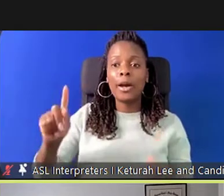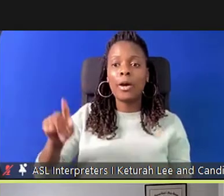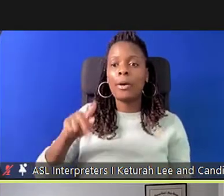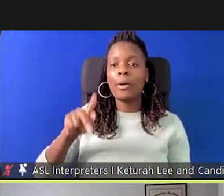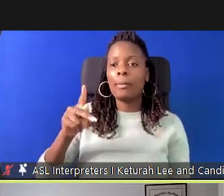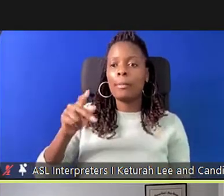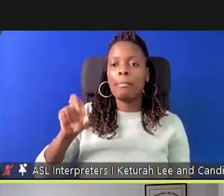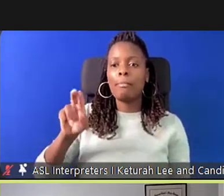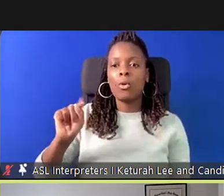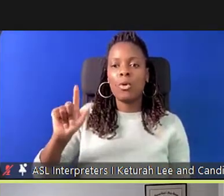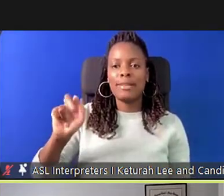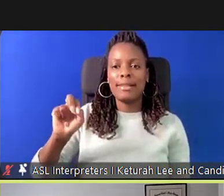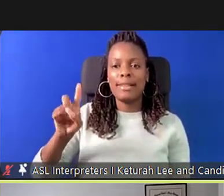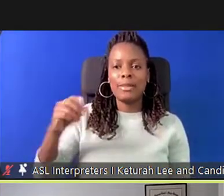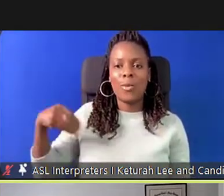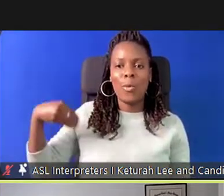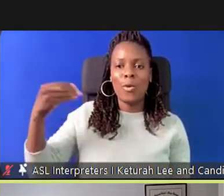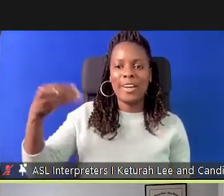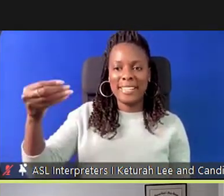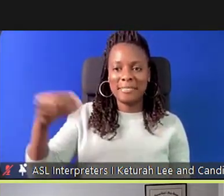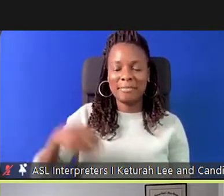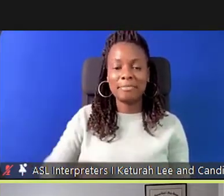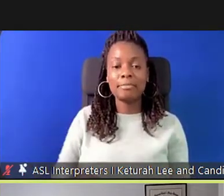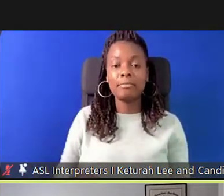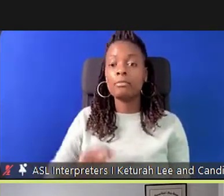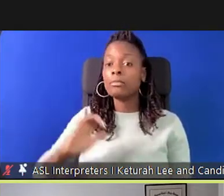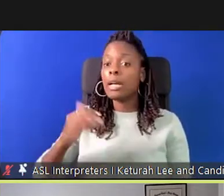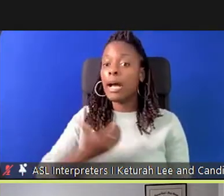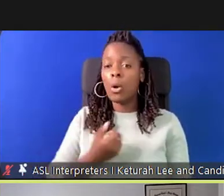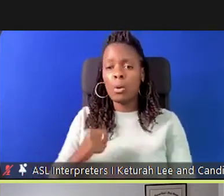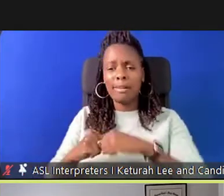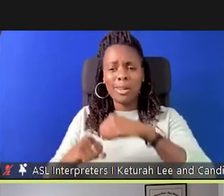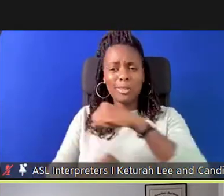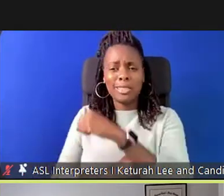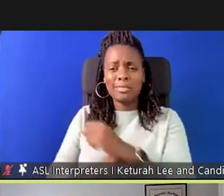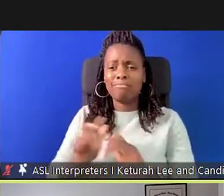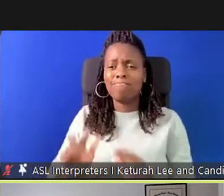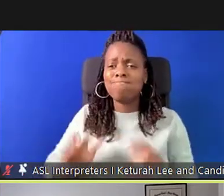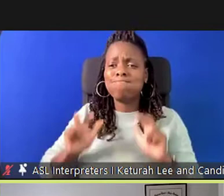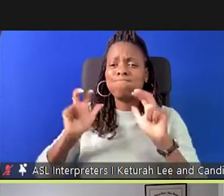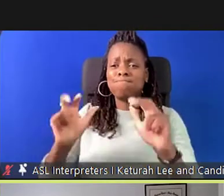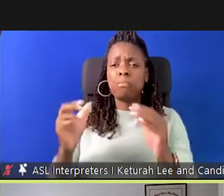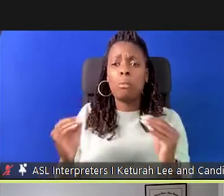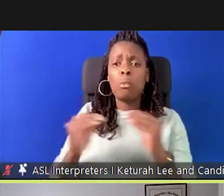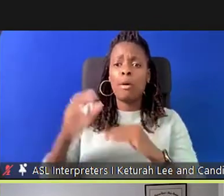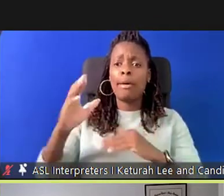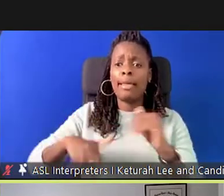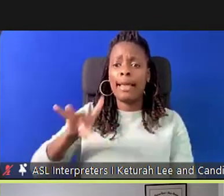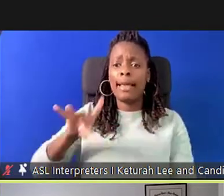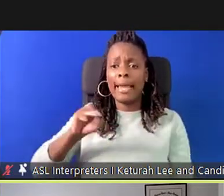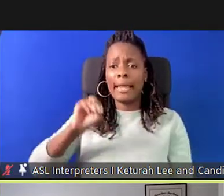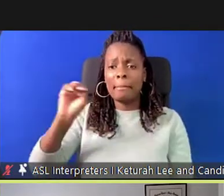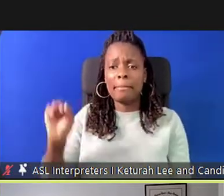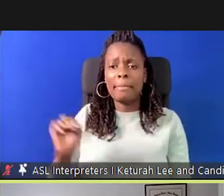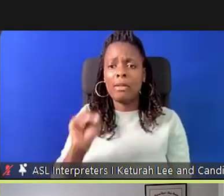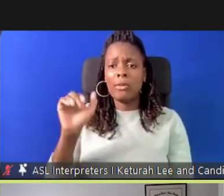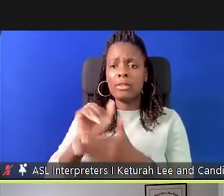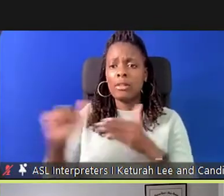Since 2007, the Cambia Health Foundation has invested over $80 million to